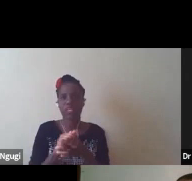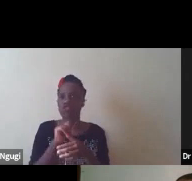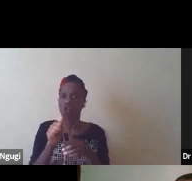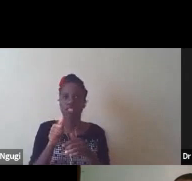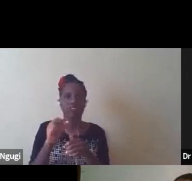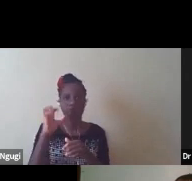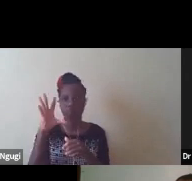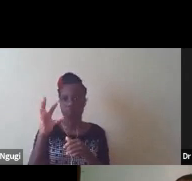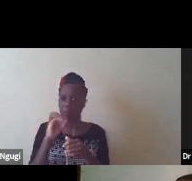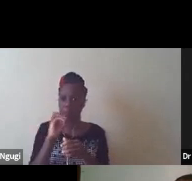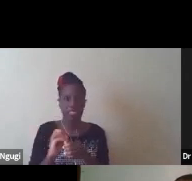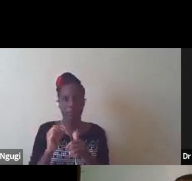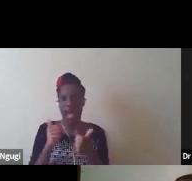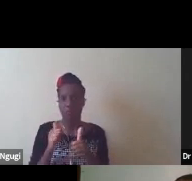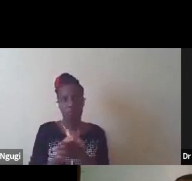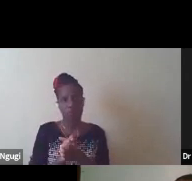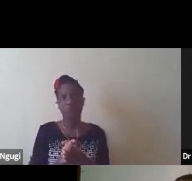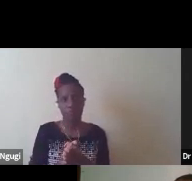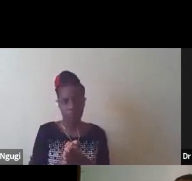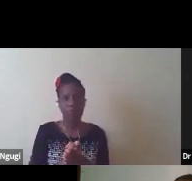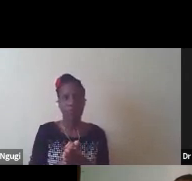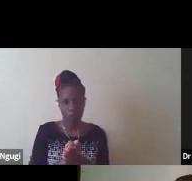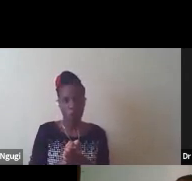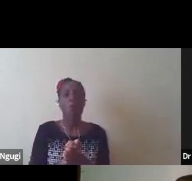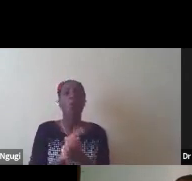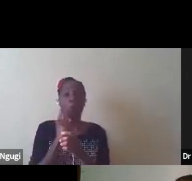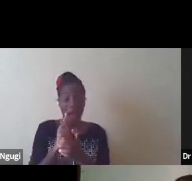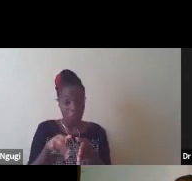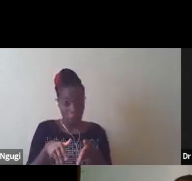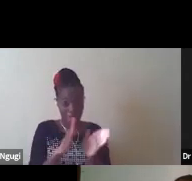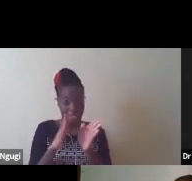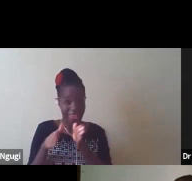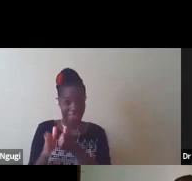just 39%? One, even